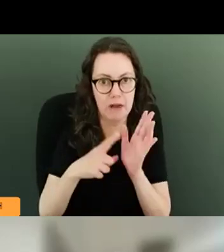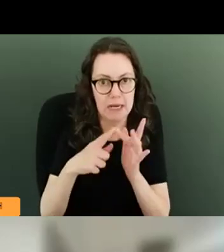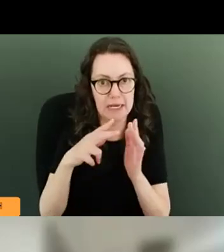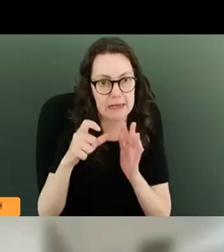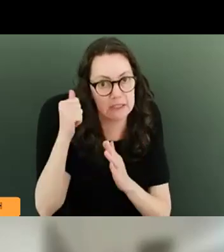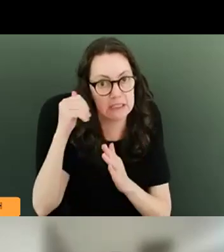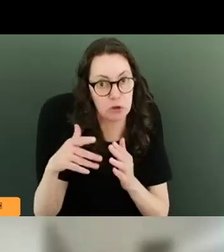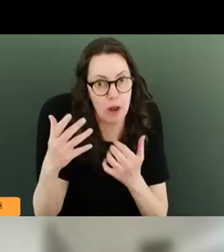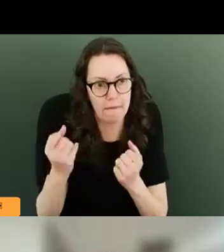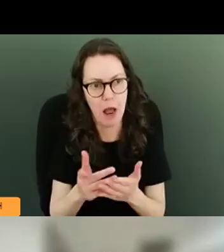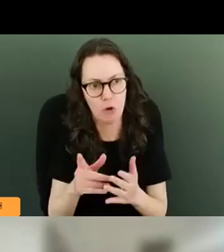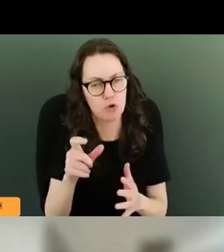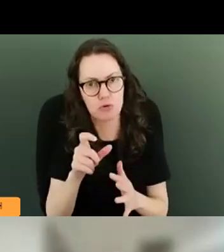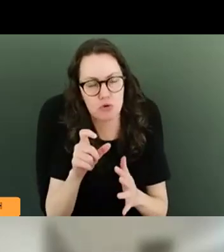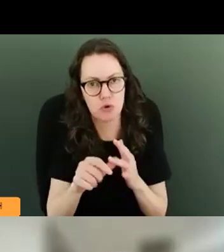way you approach this work?